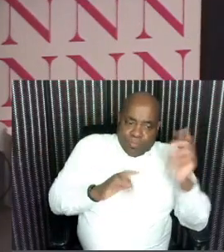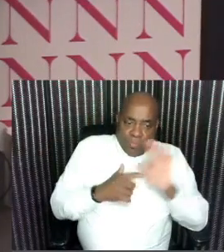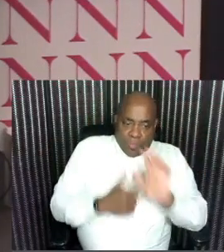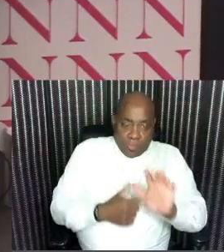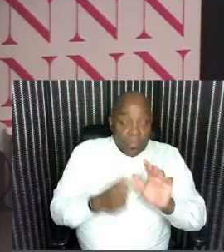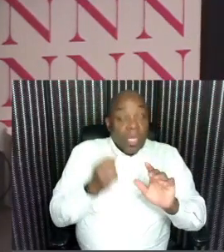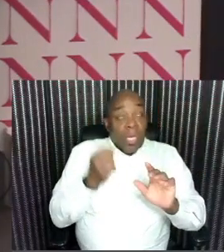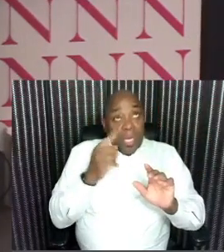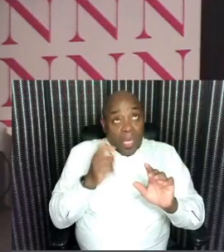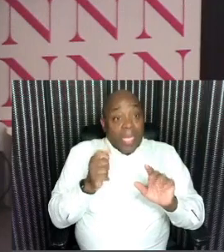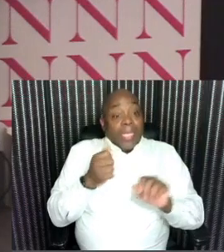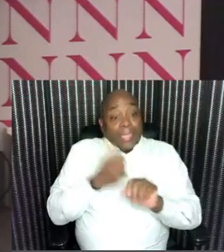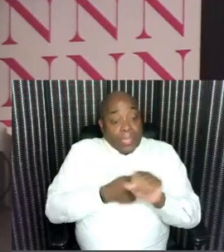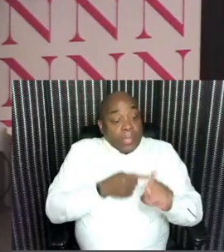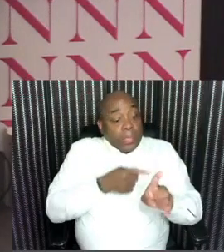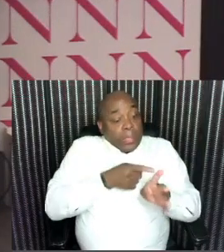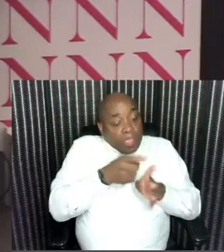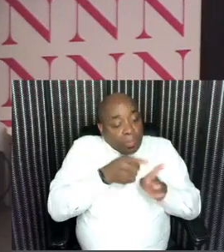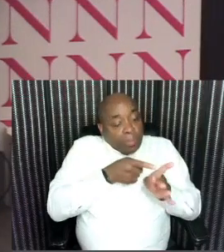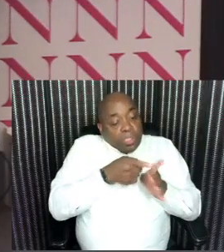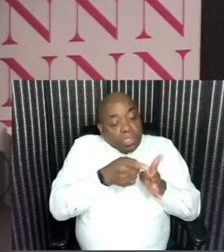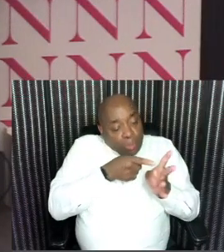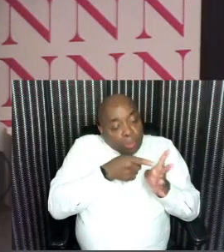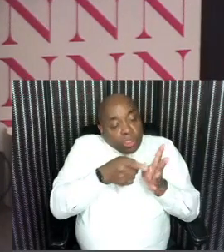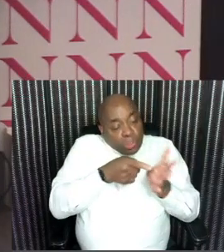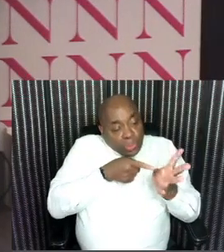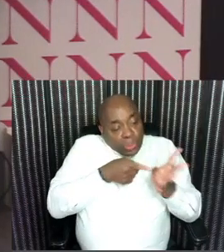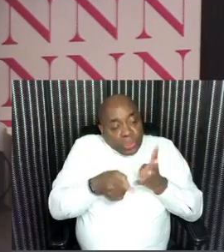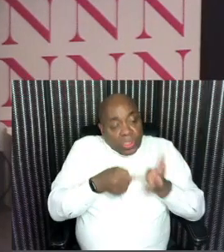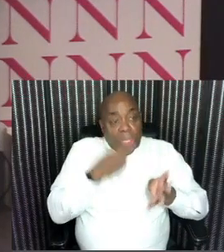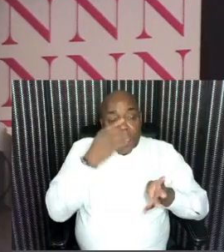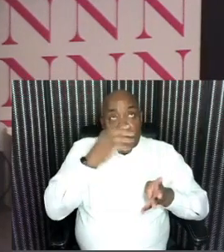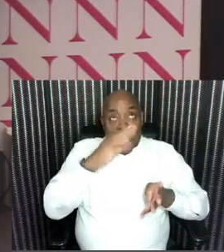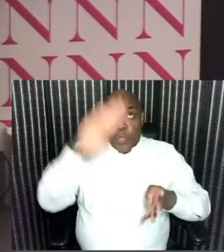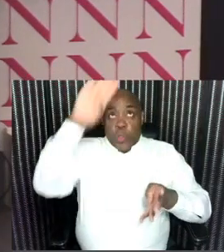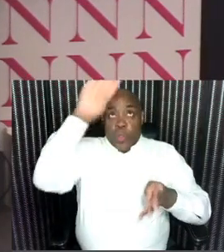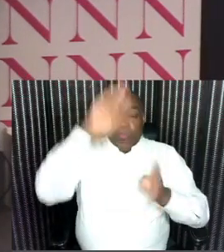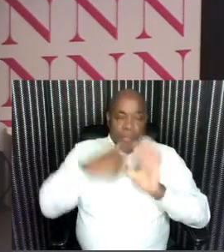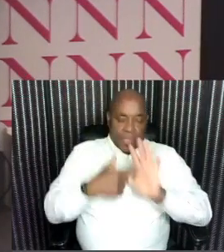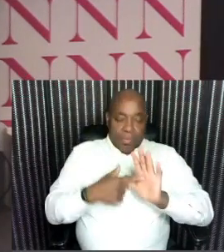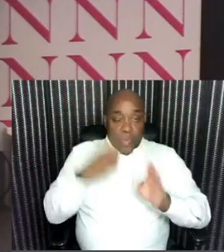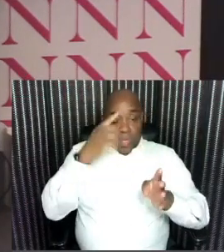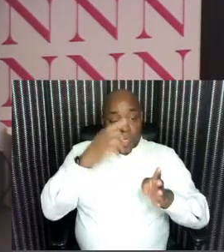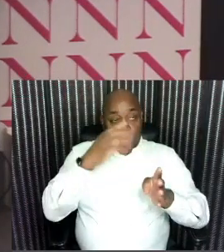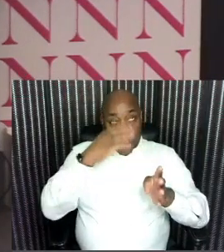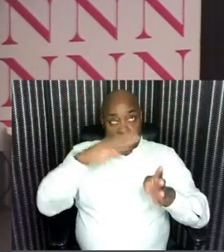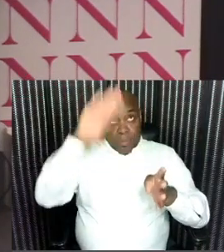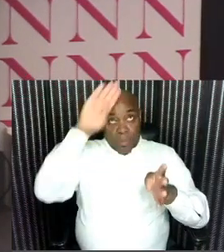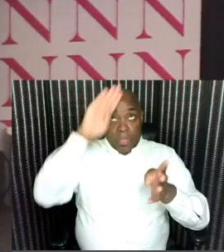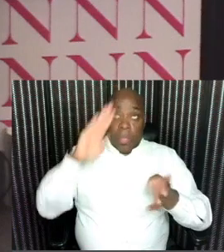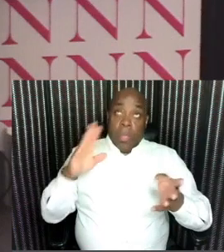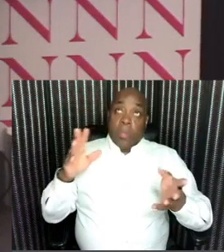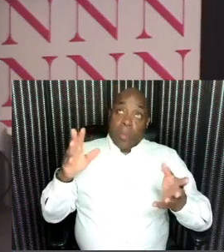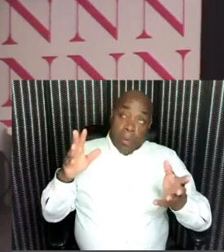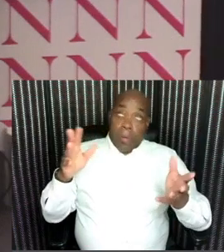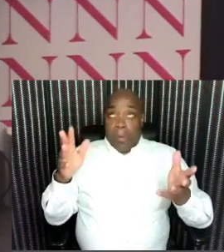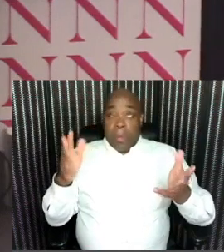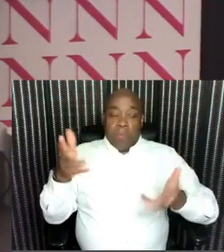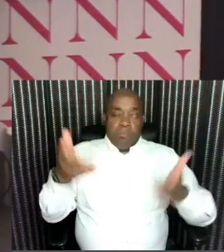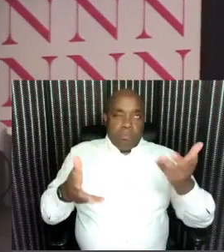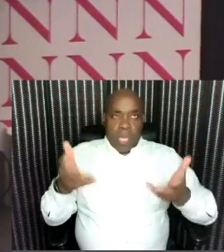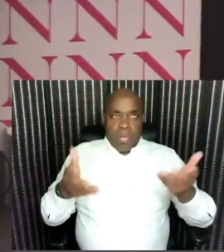discipline. Like, if you're an anthropologist, yeah, okay, maybe, but it's really